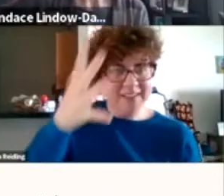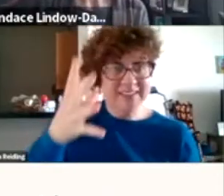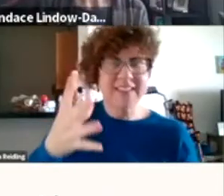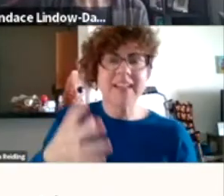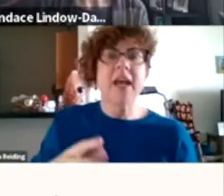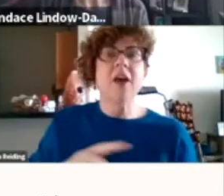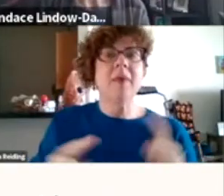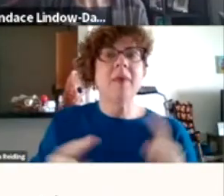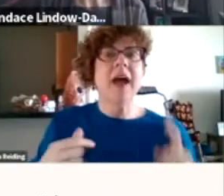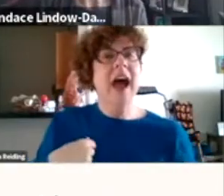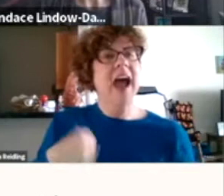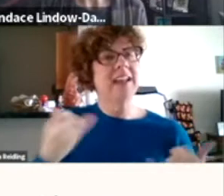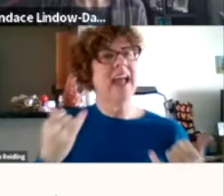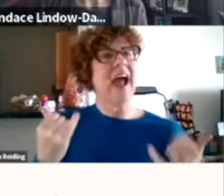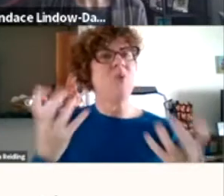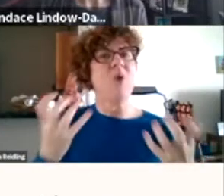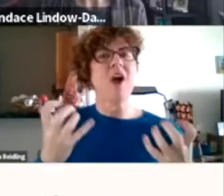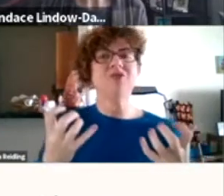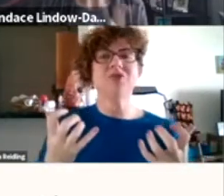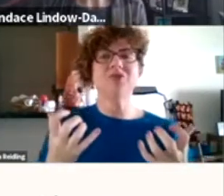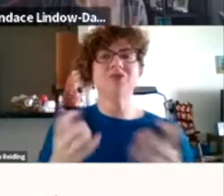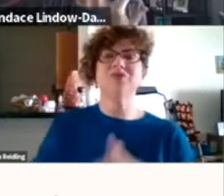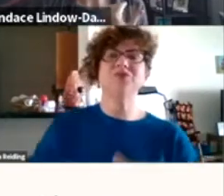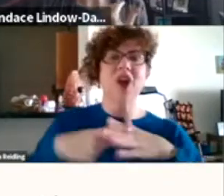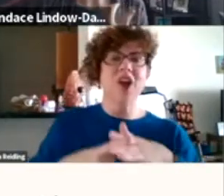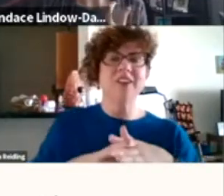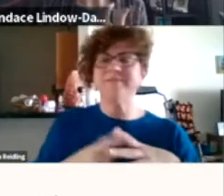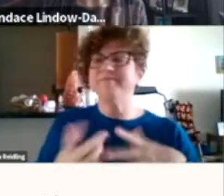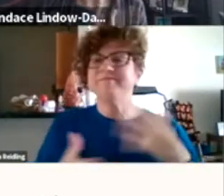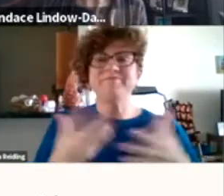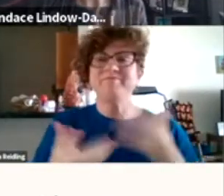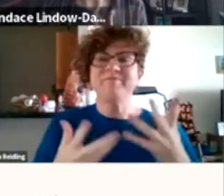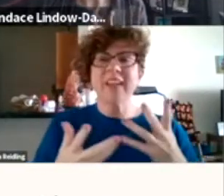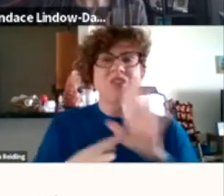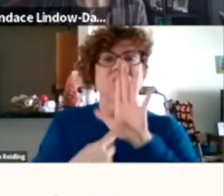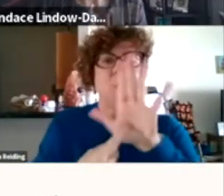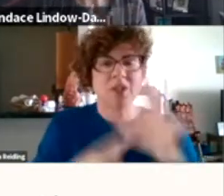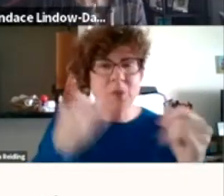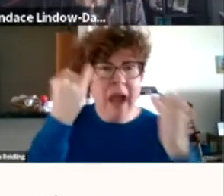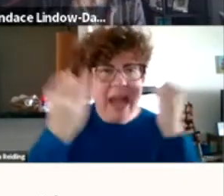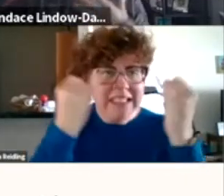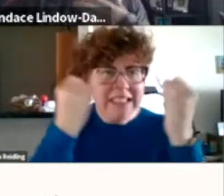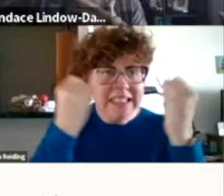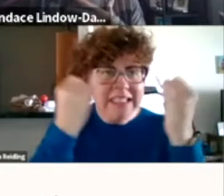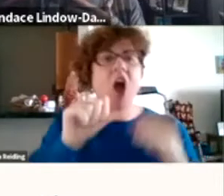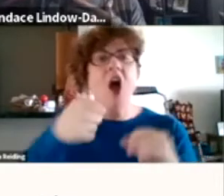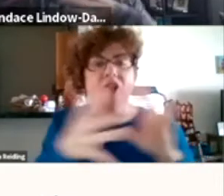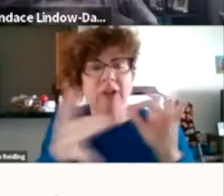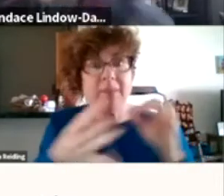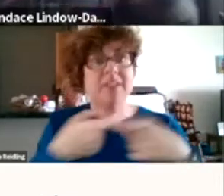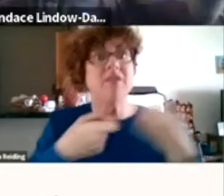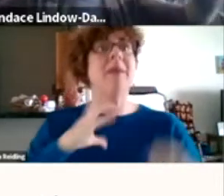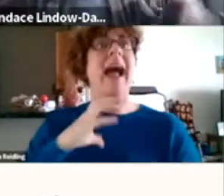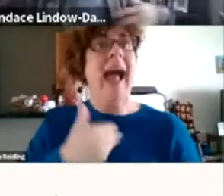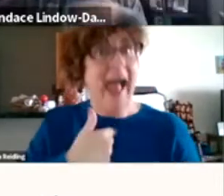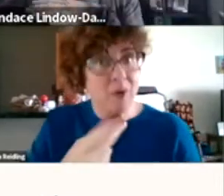I thought I'd kind of launch into some ideas, again, really generated from parents, because, this isn't just our project.